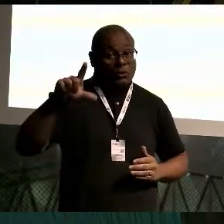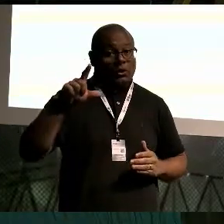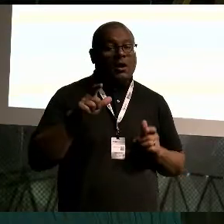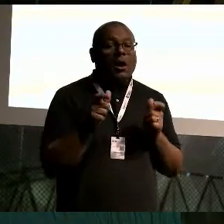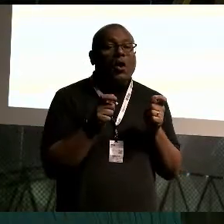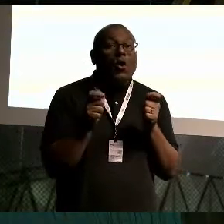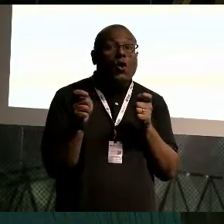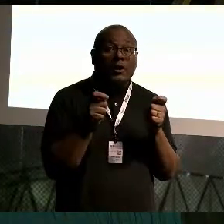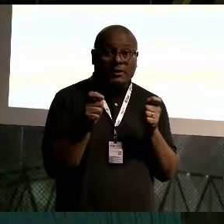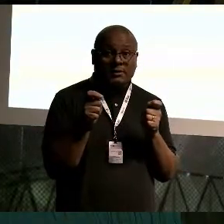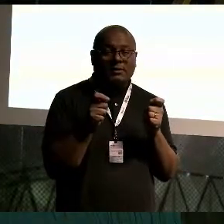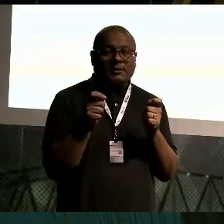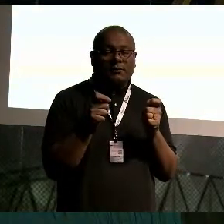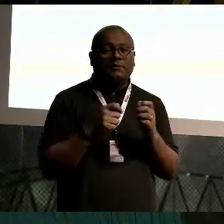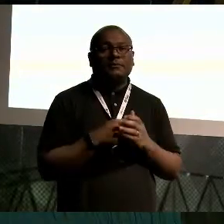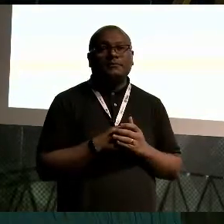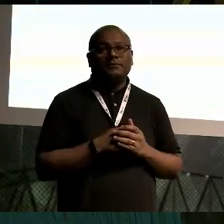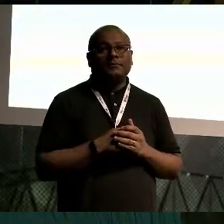is that